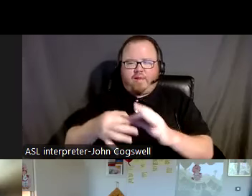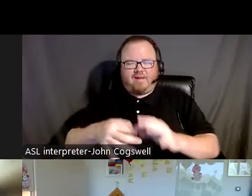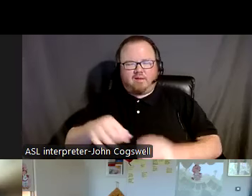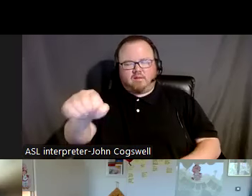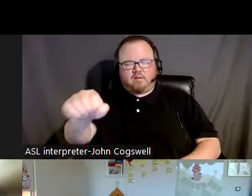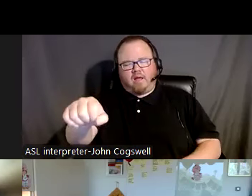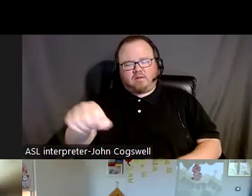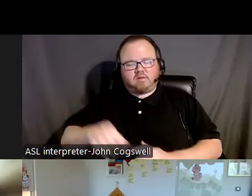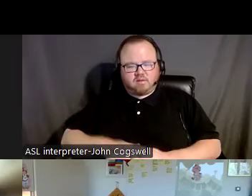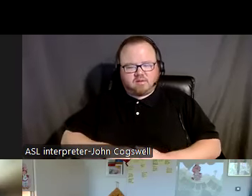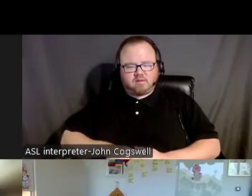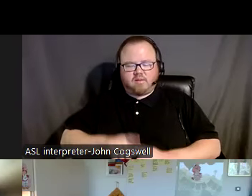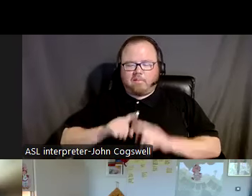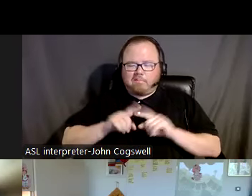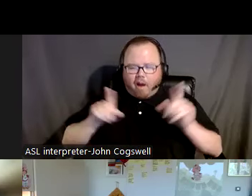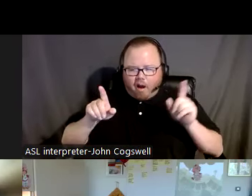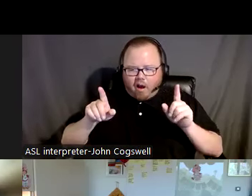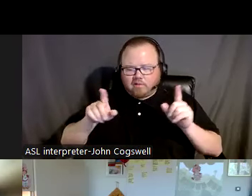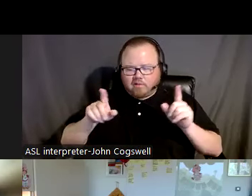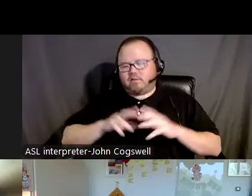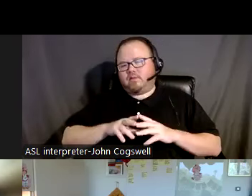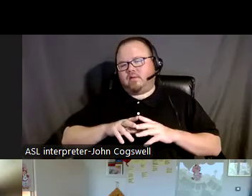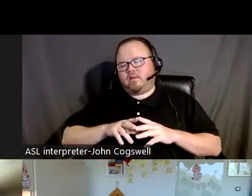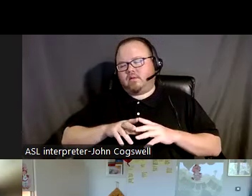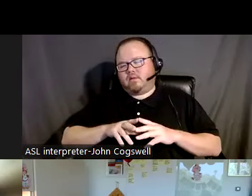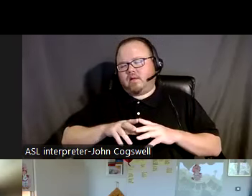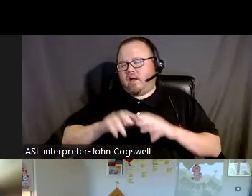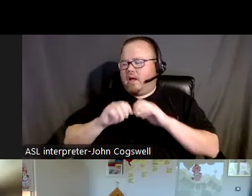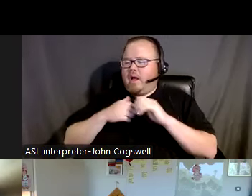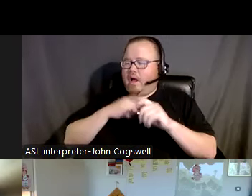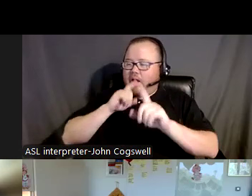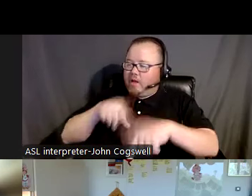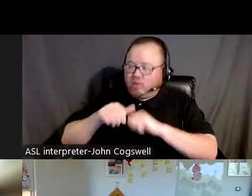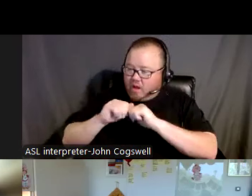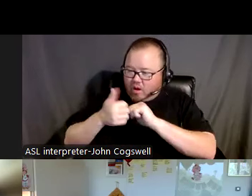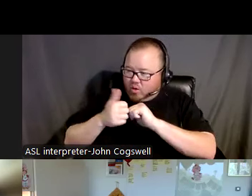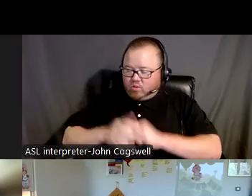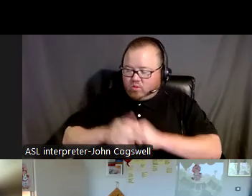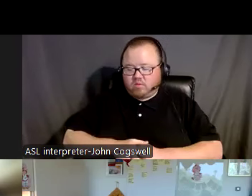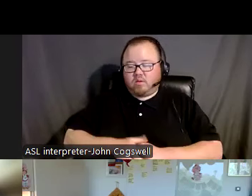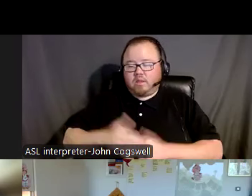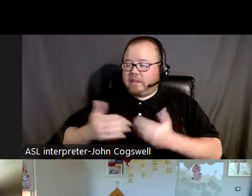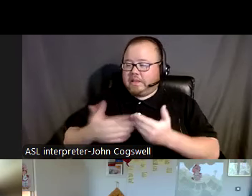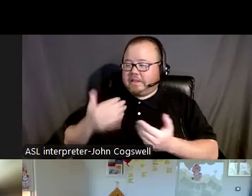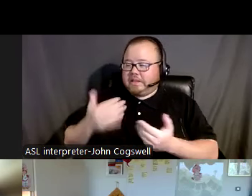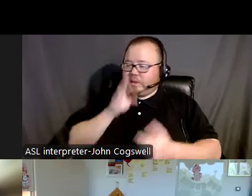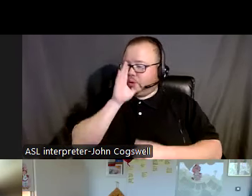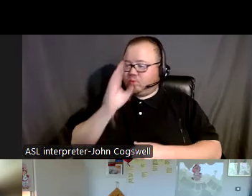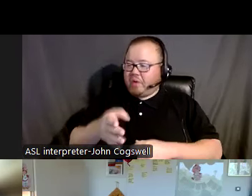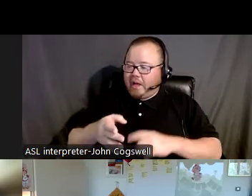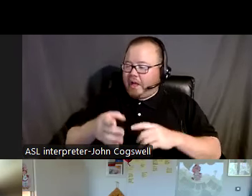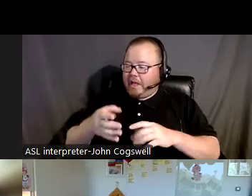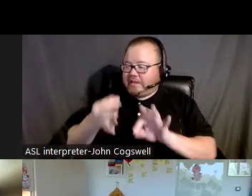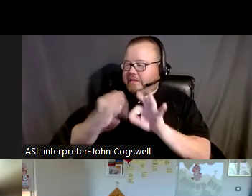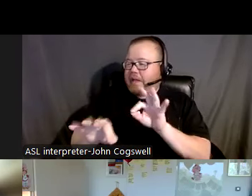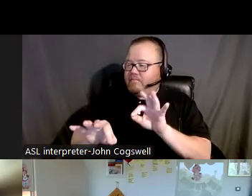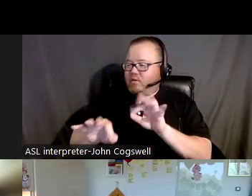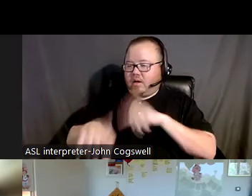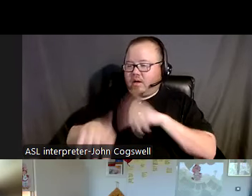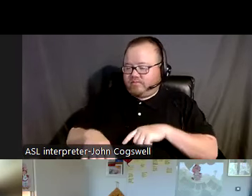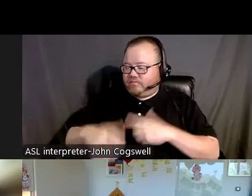actually, I guess I would answer it this way. The easy answer, the simple answer, the